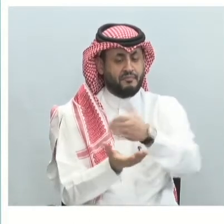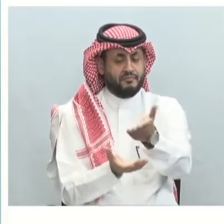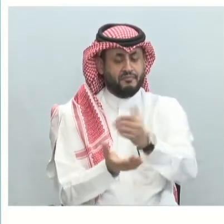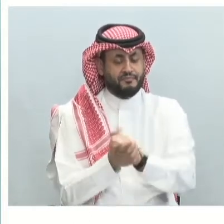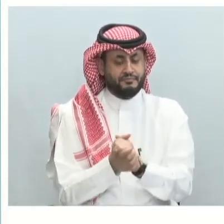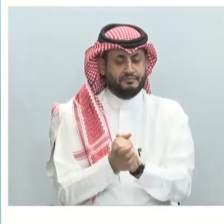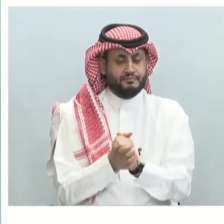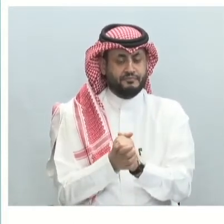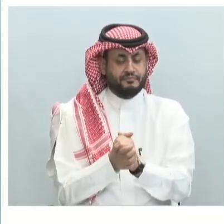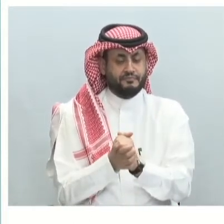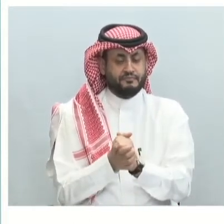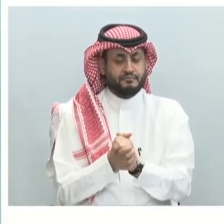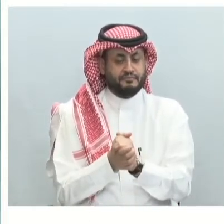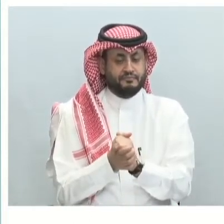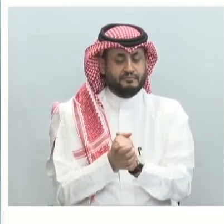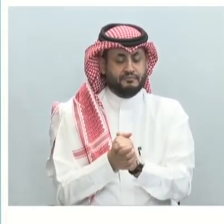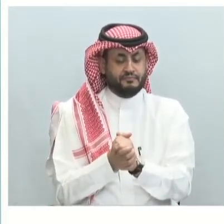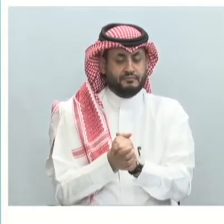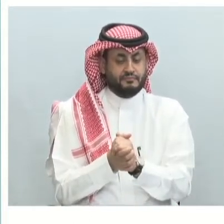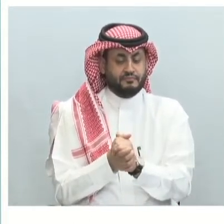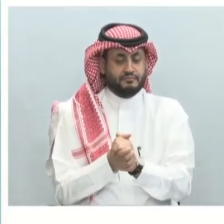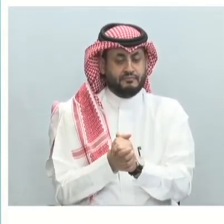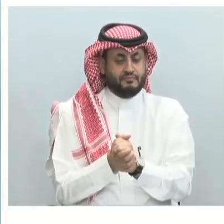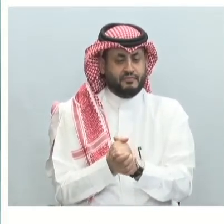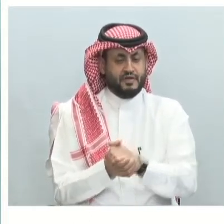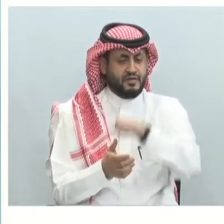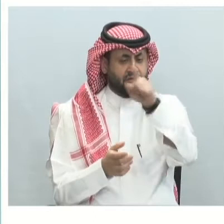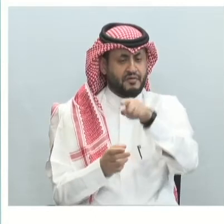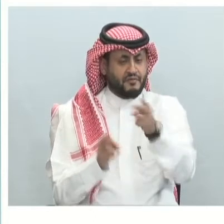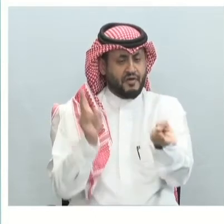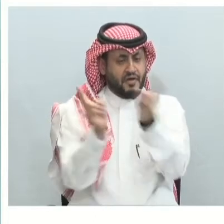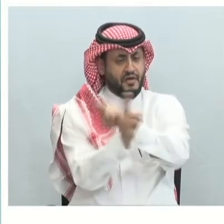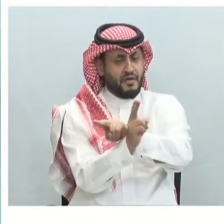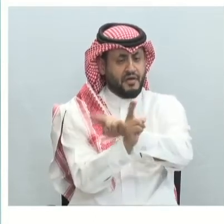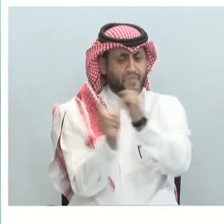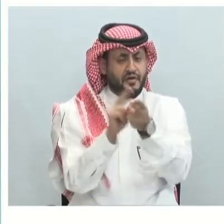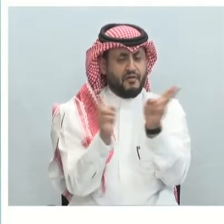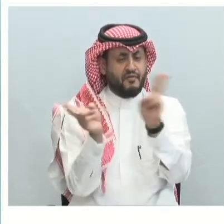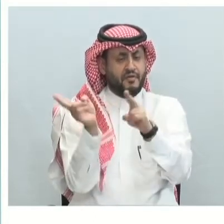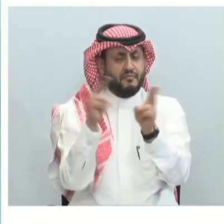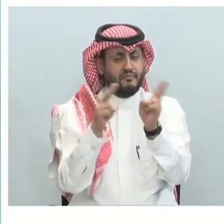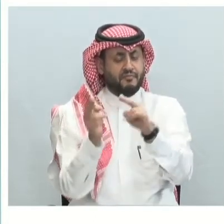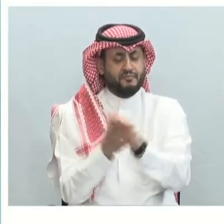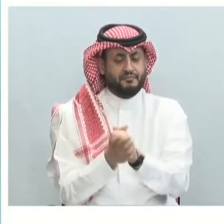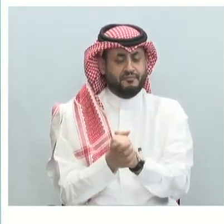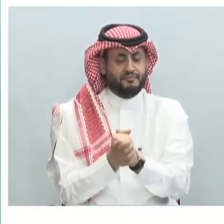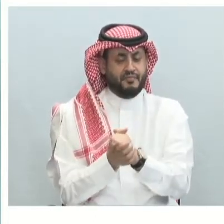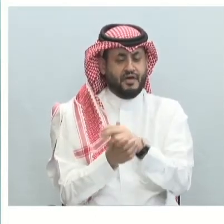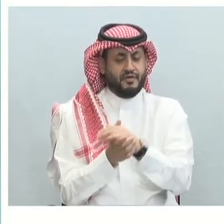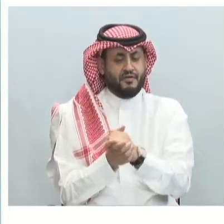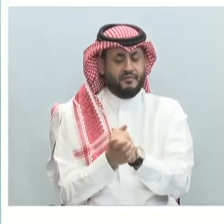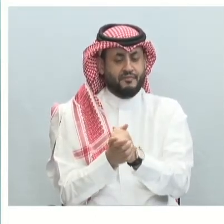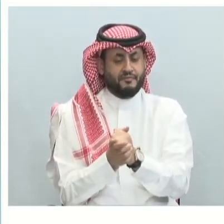what? Football. So, we asked this boy, what are you doing? He says what? I'm